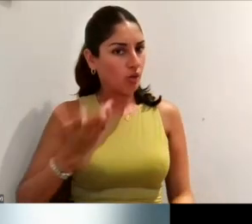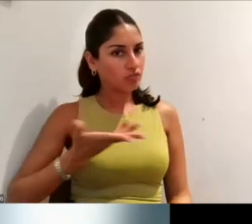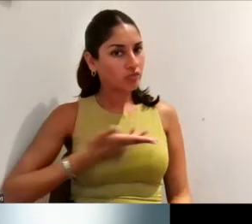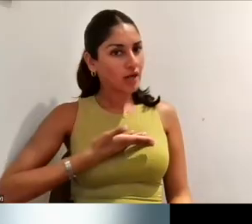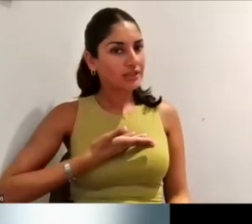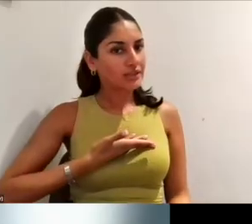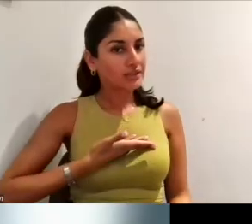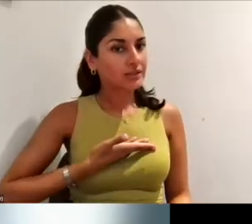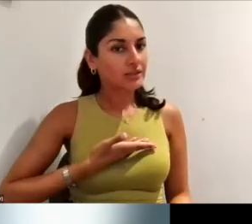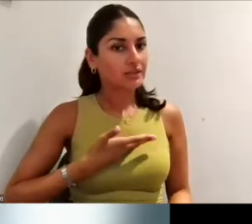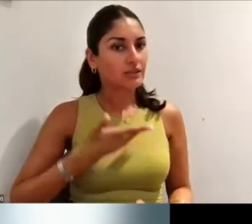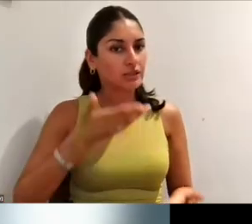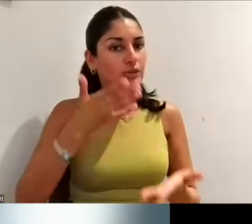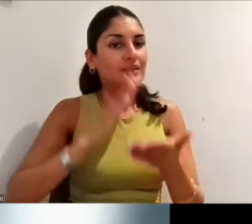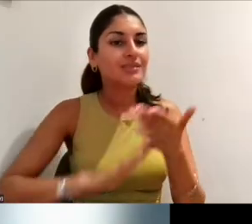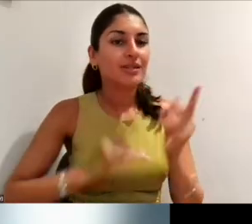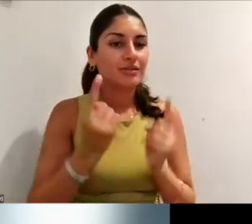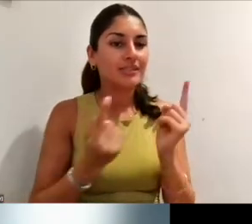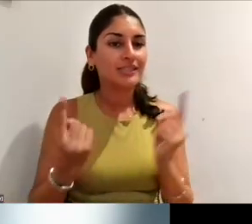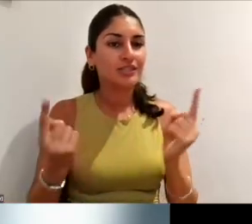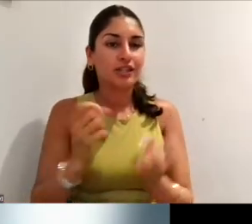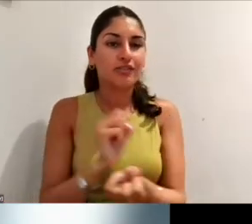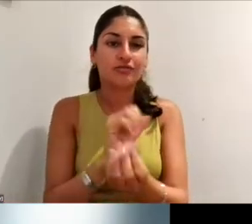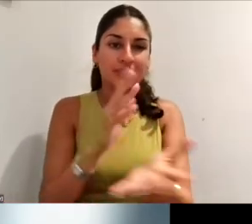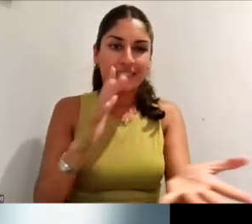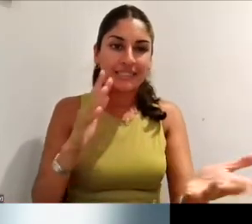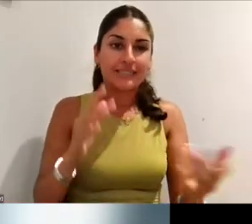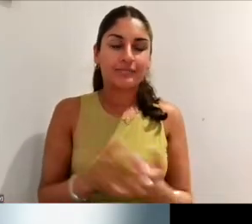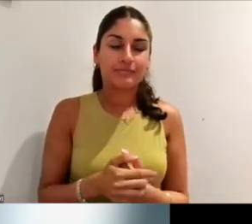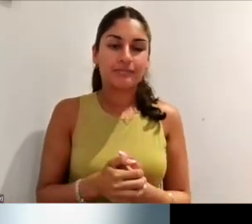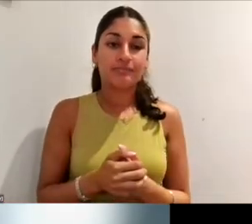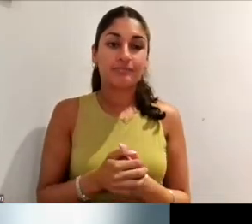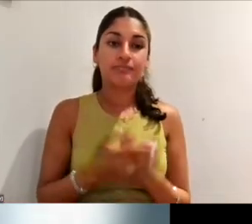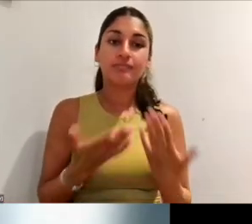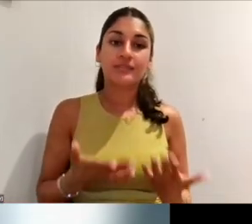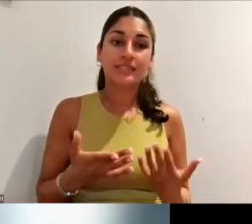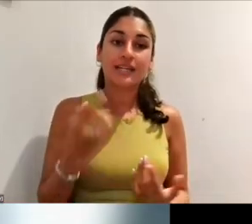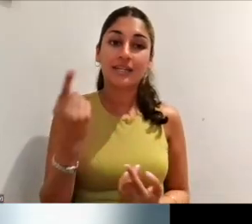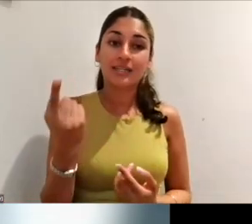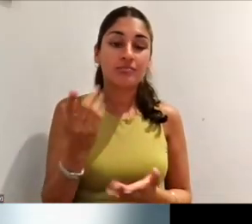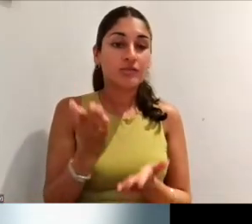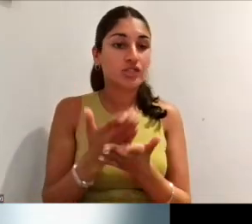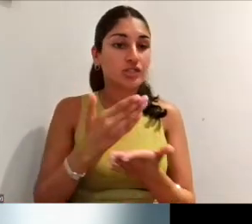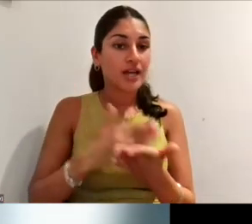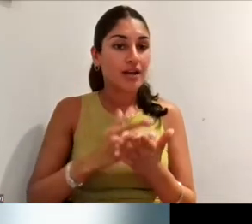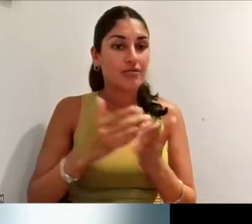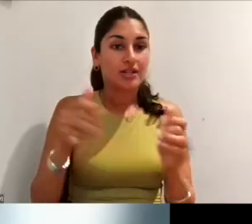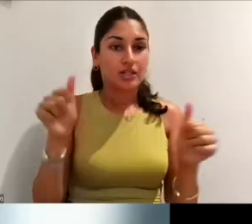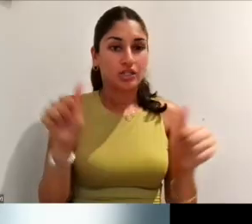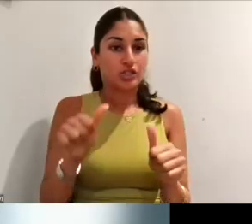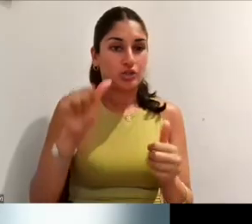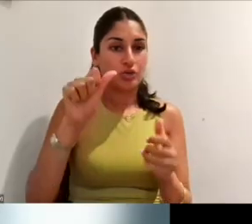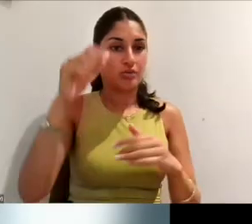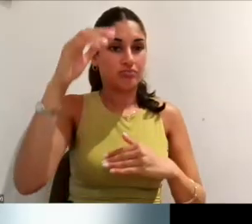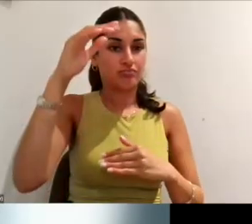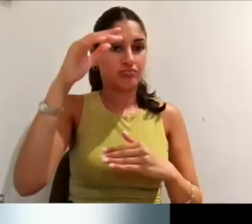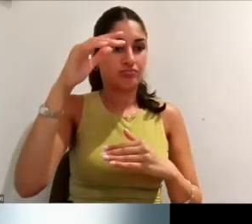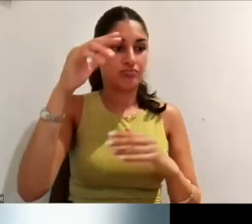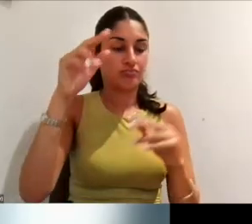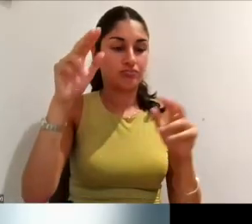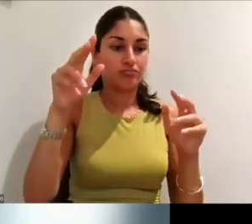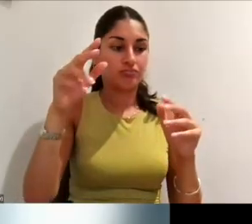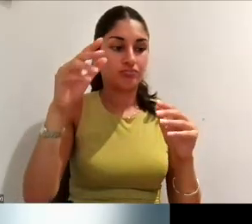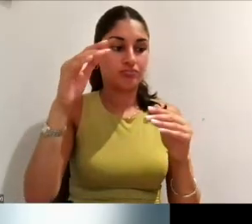that message. And today she's sharing a small excerpt from her performance